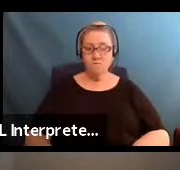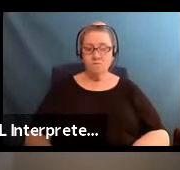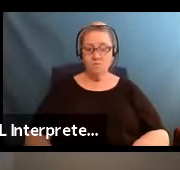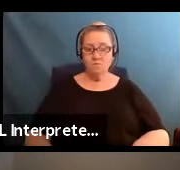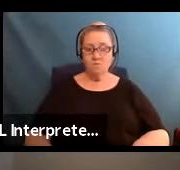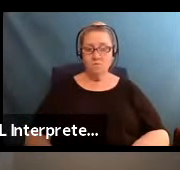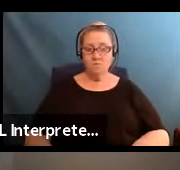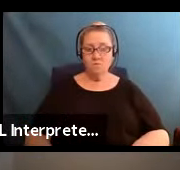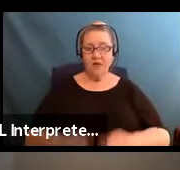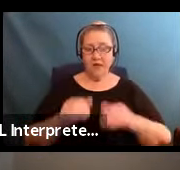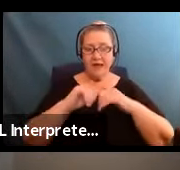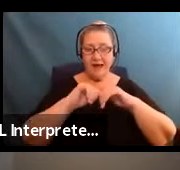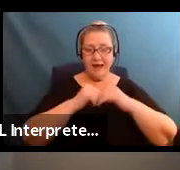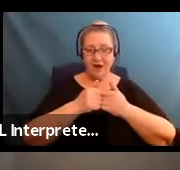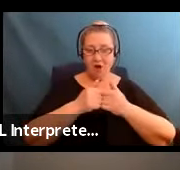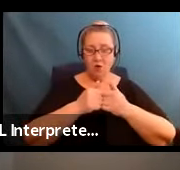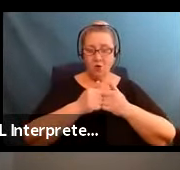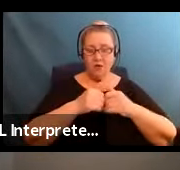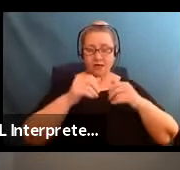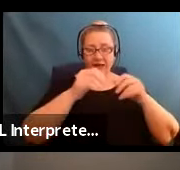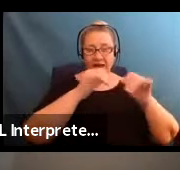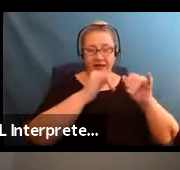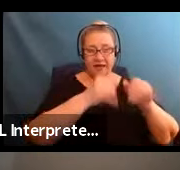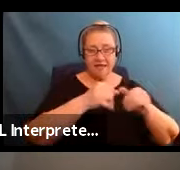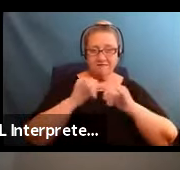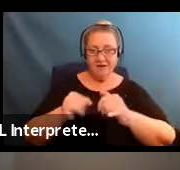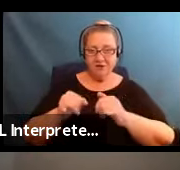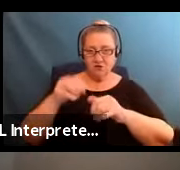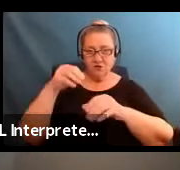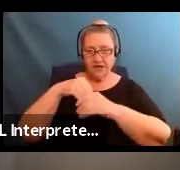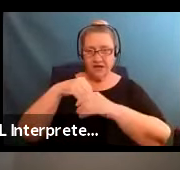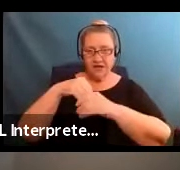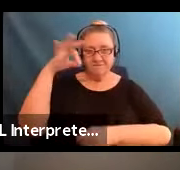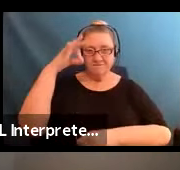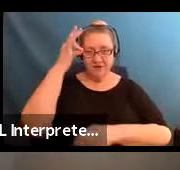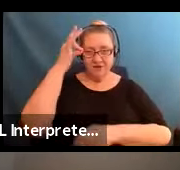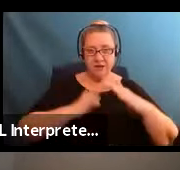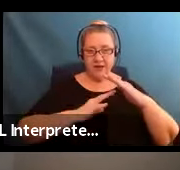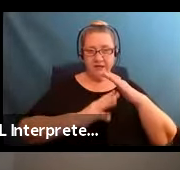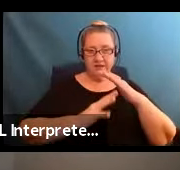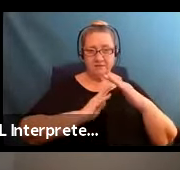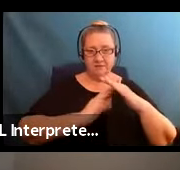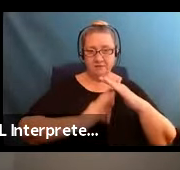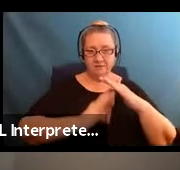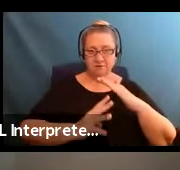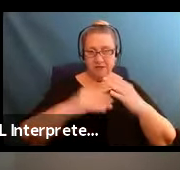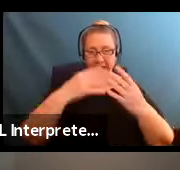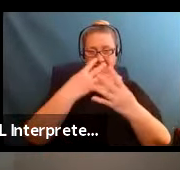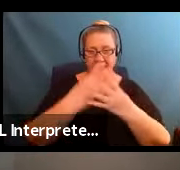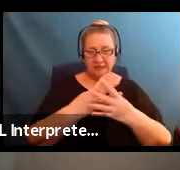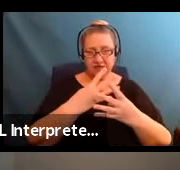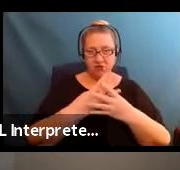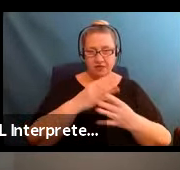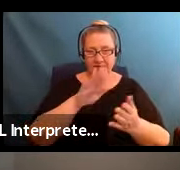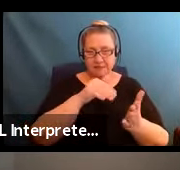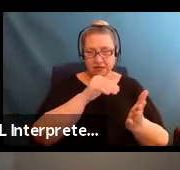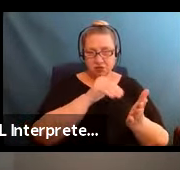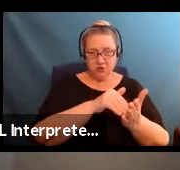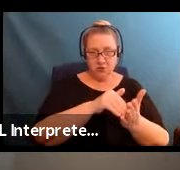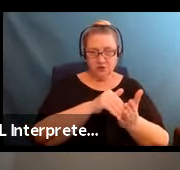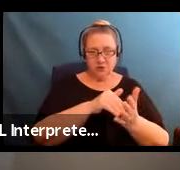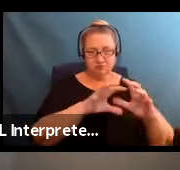how individuals in federal immigrant detention centers are